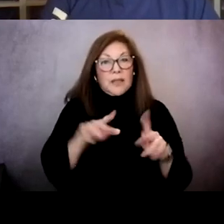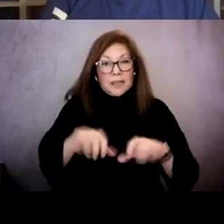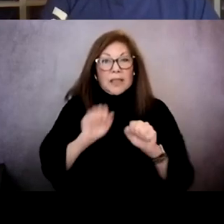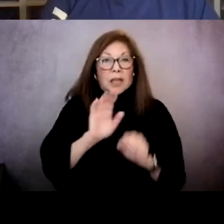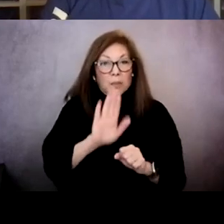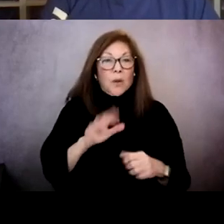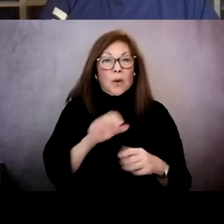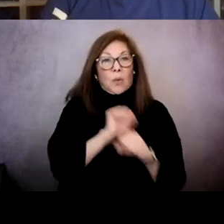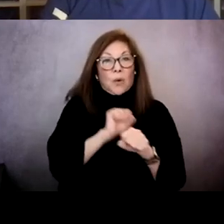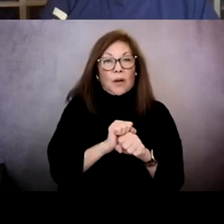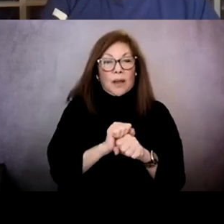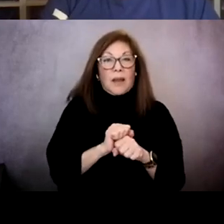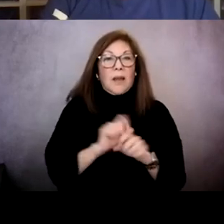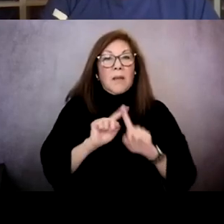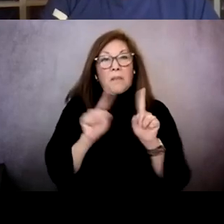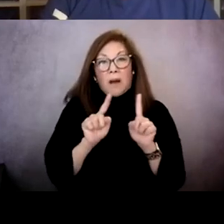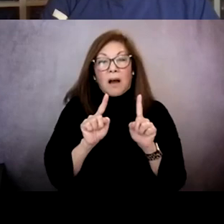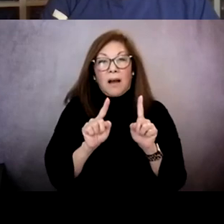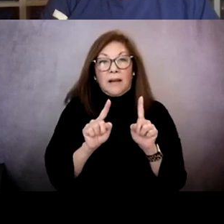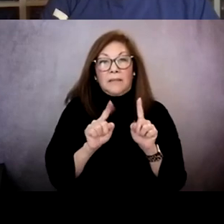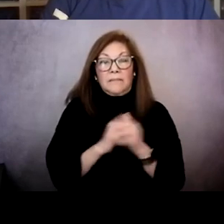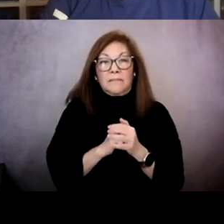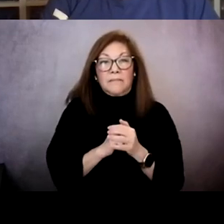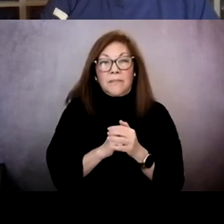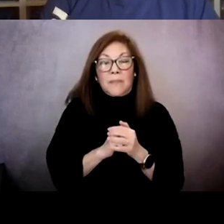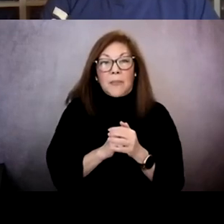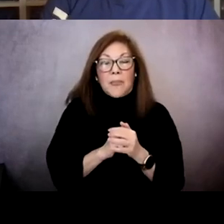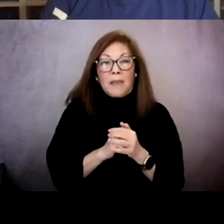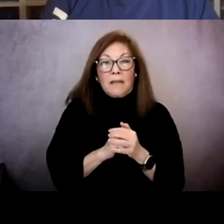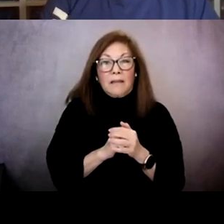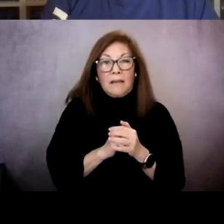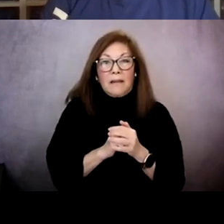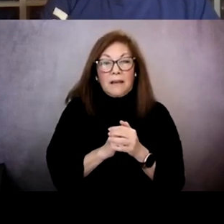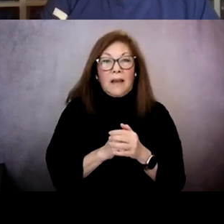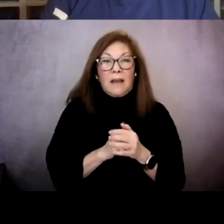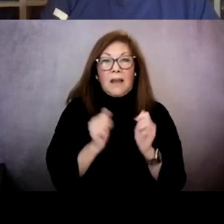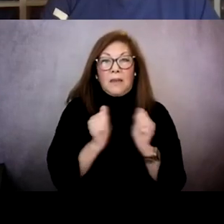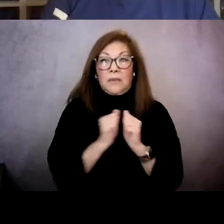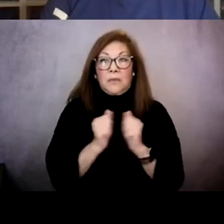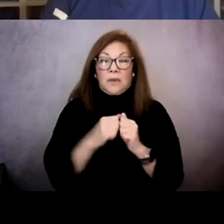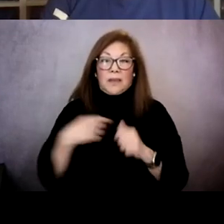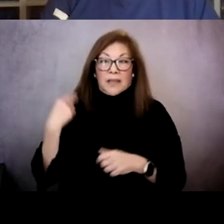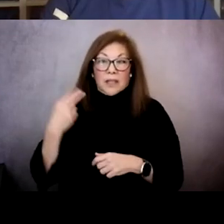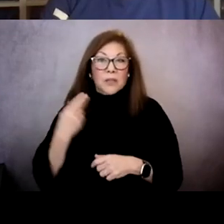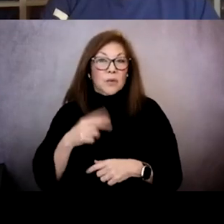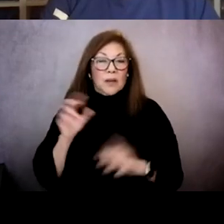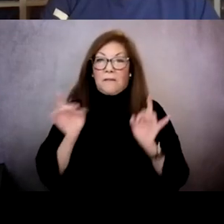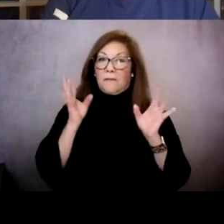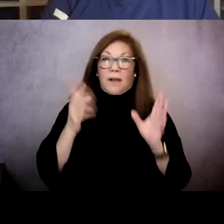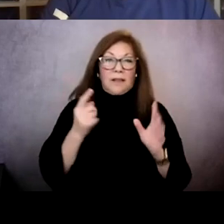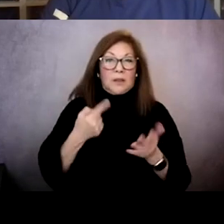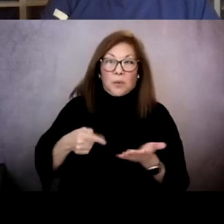but balanced with the kind of histories of a violence that we're talking about, and